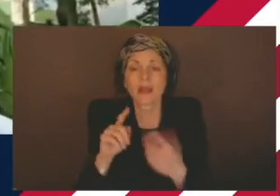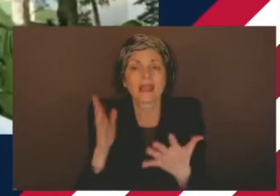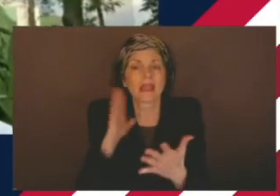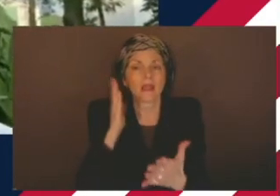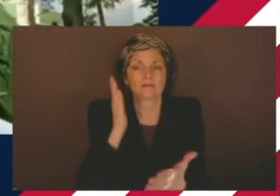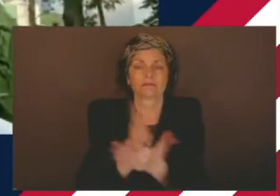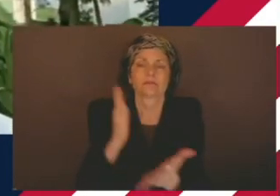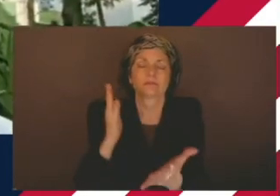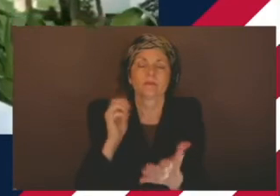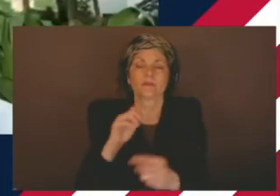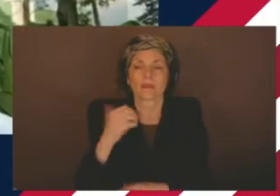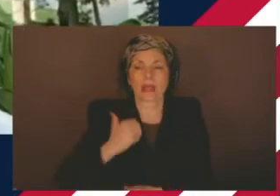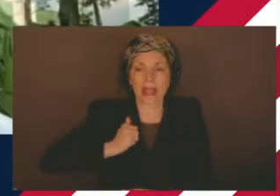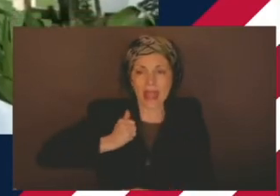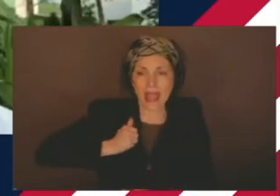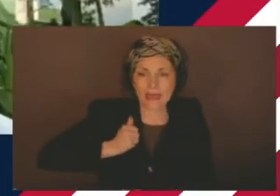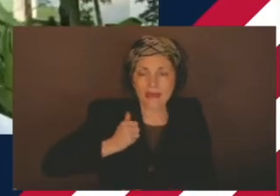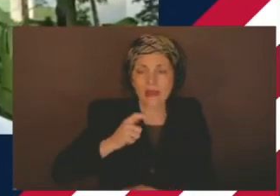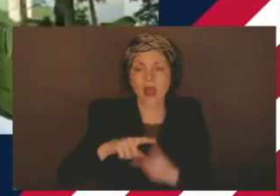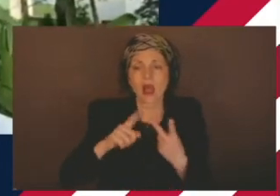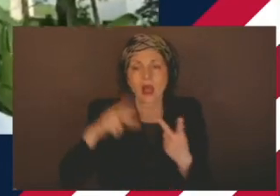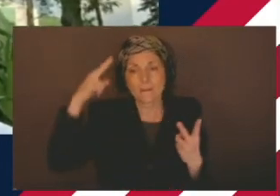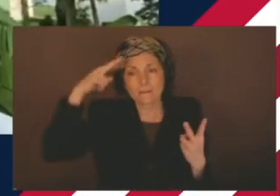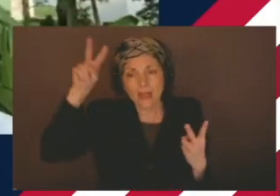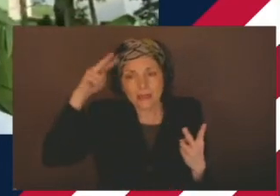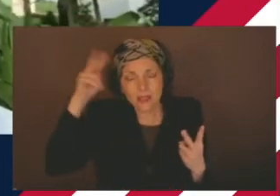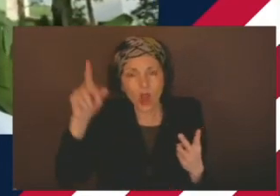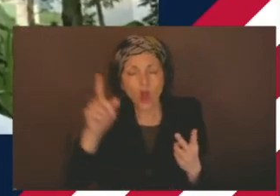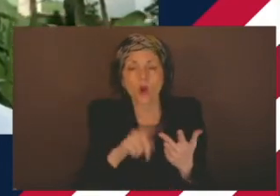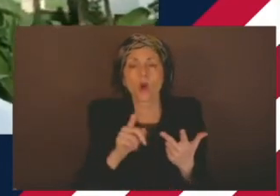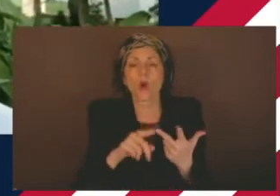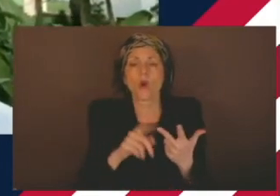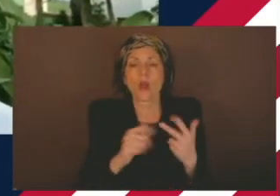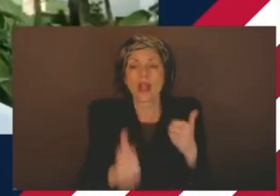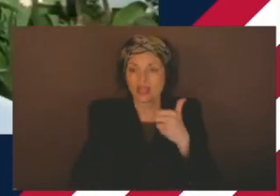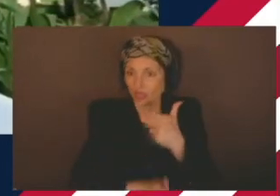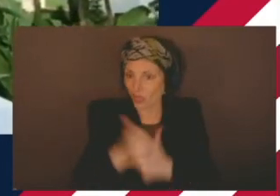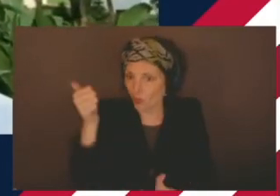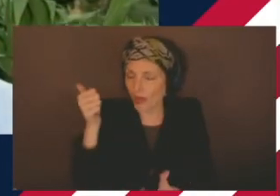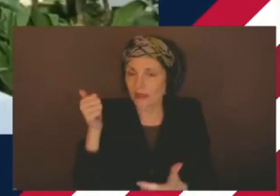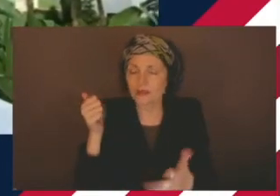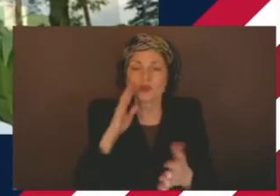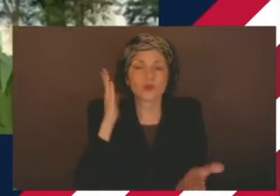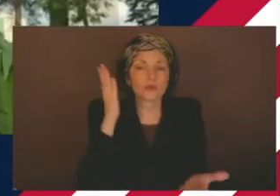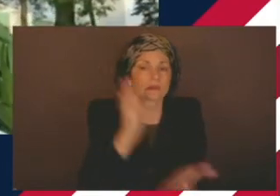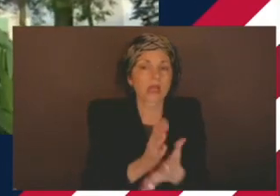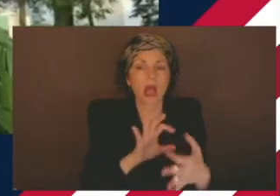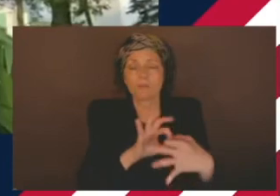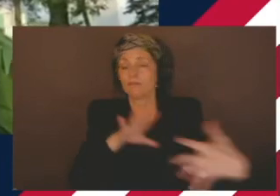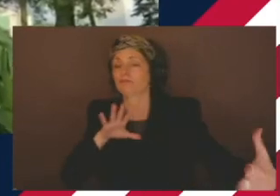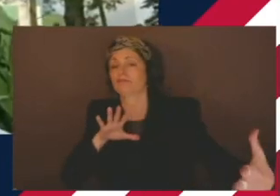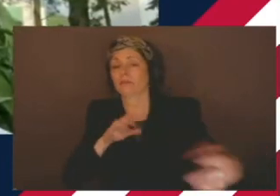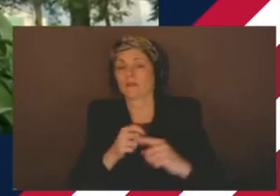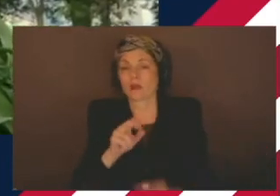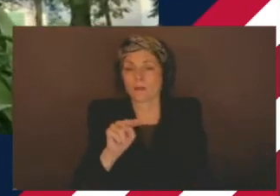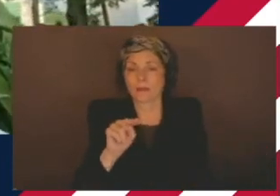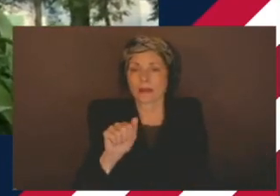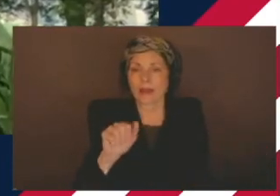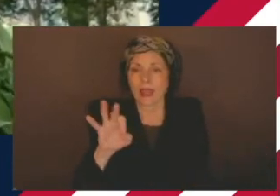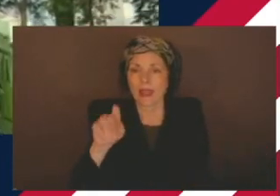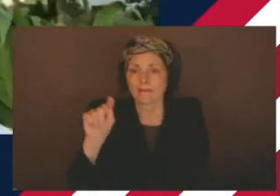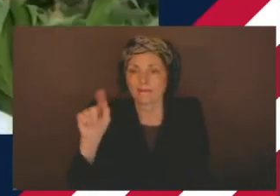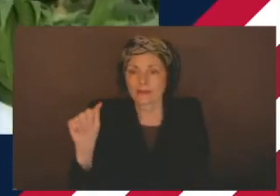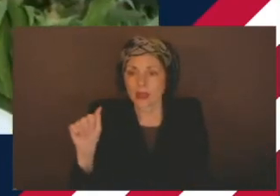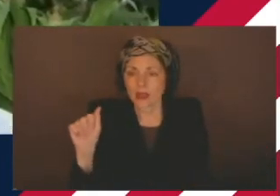and threatened to pull us out of NAFTA without renegotiating, made it really hard in the